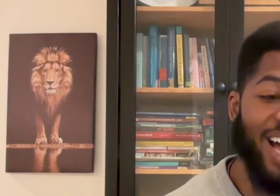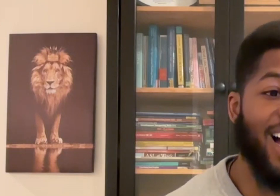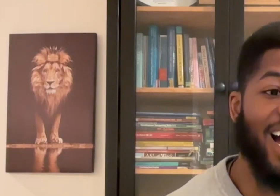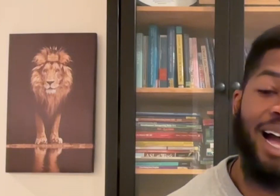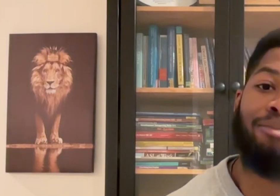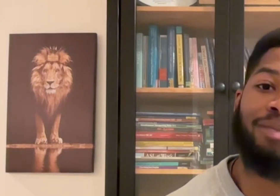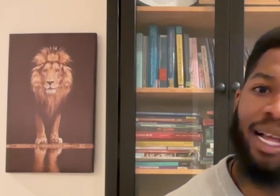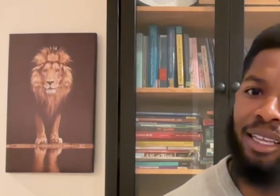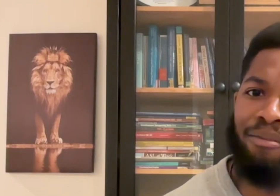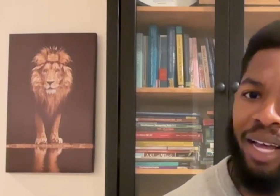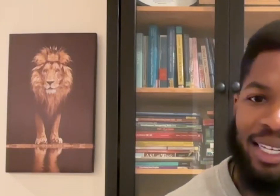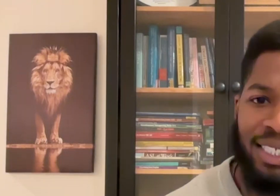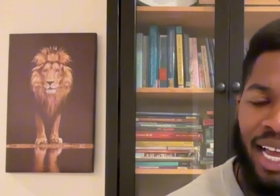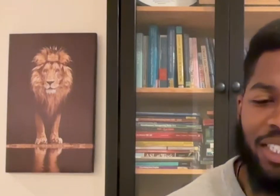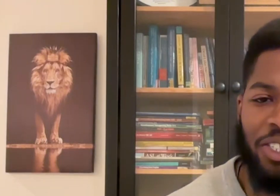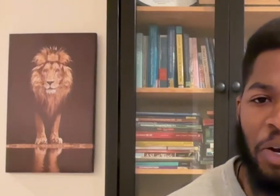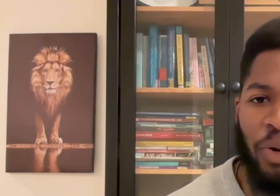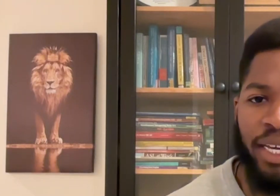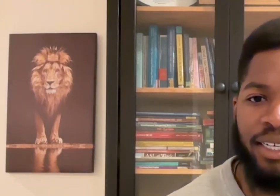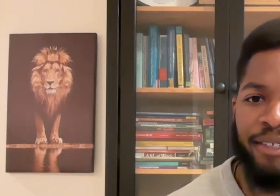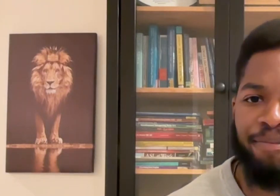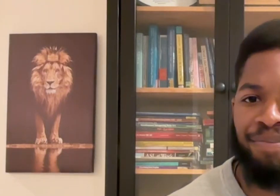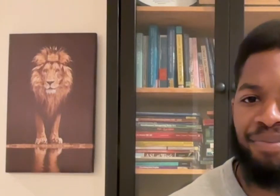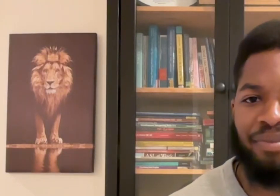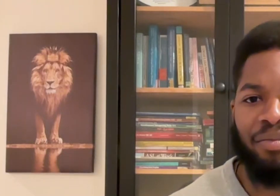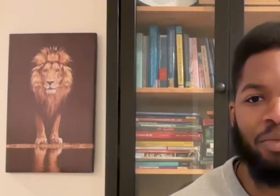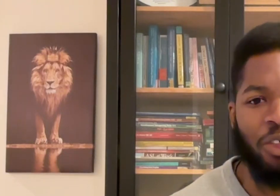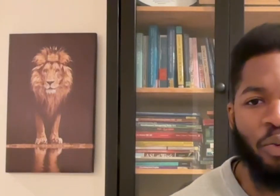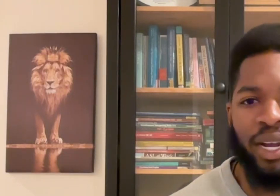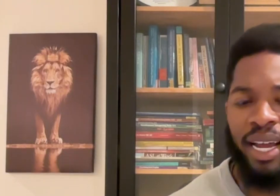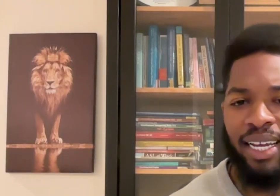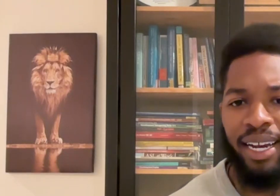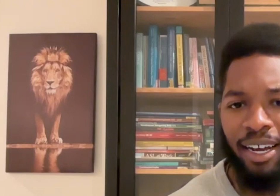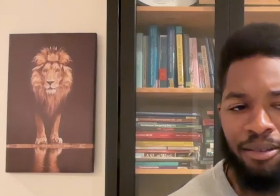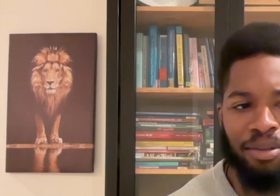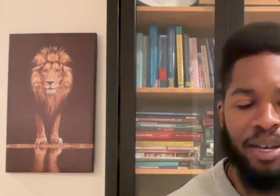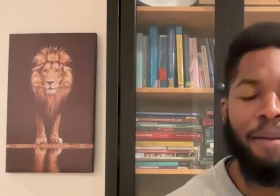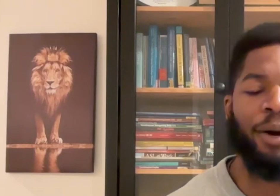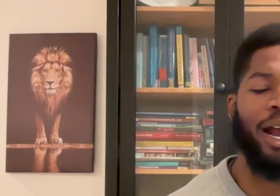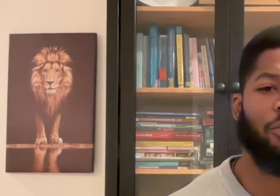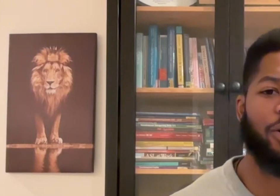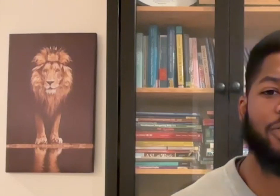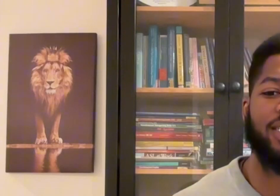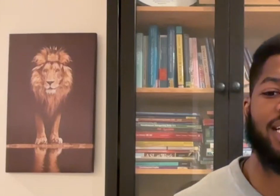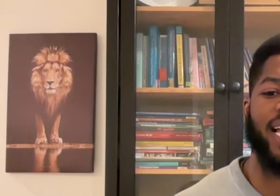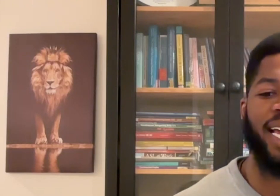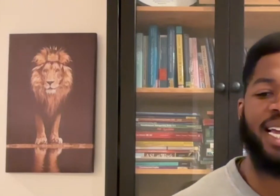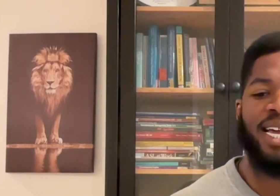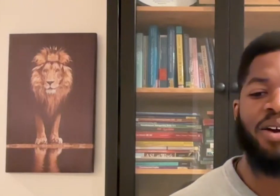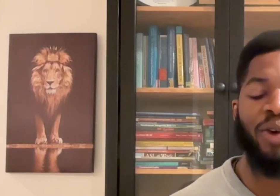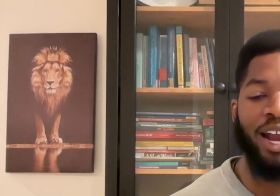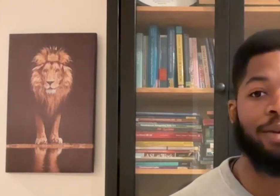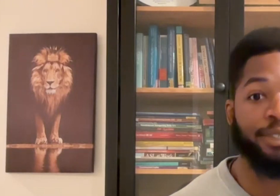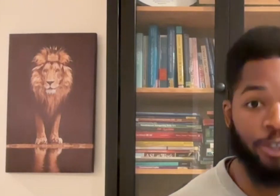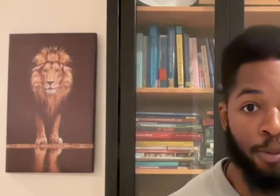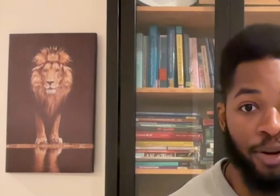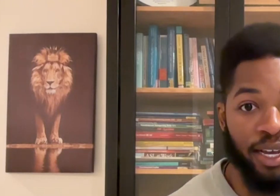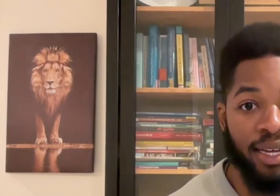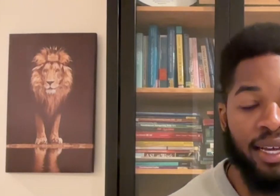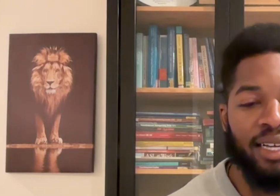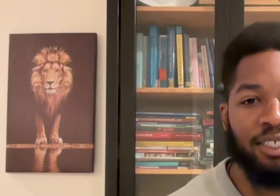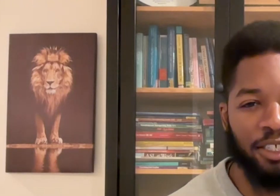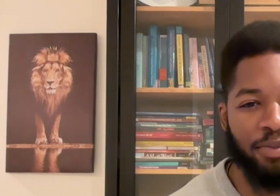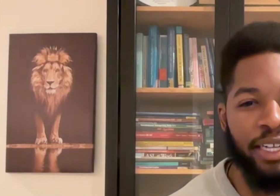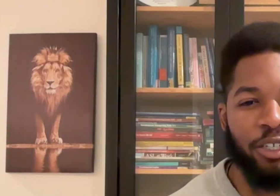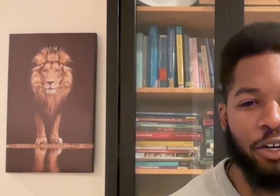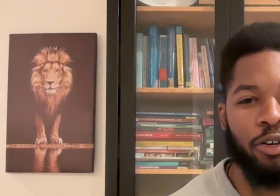need, I'm not the best at showing when I need help, but I will say when I'm